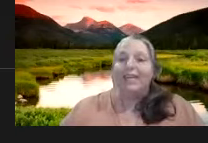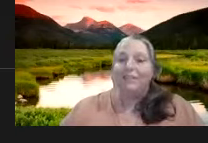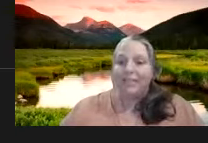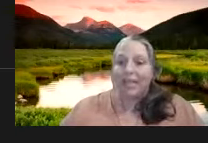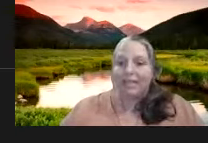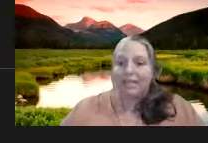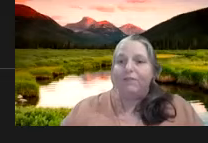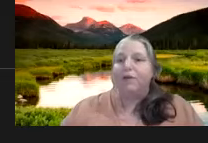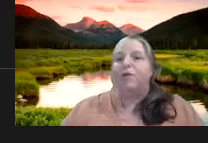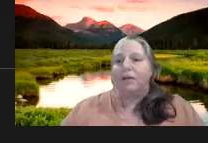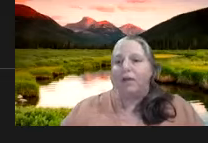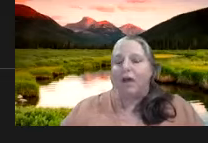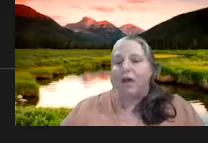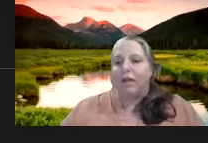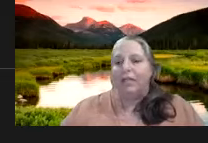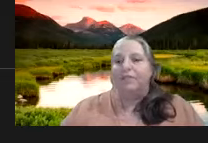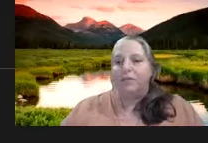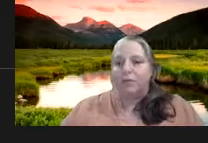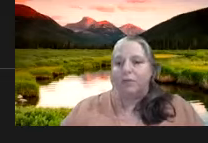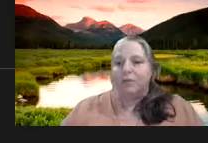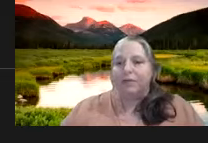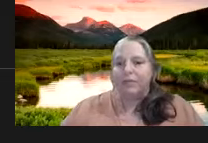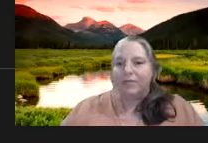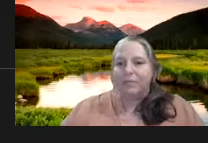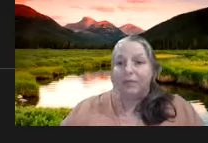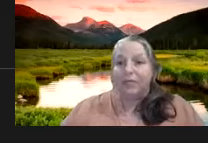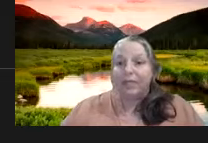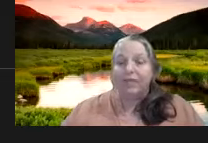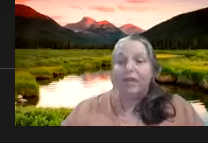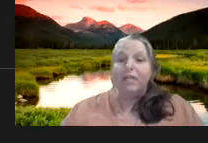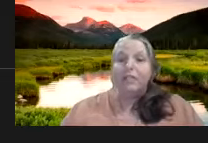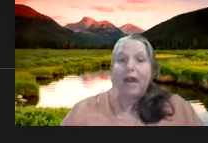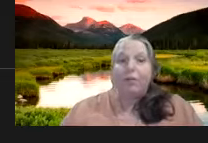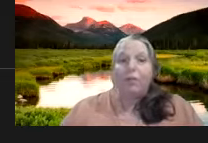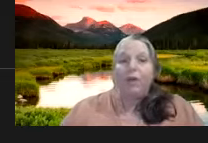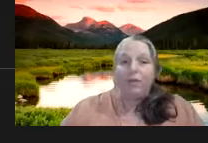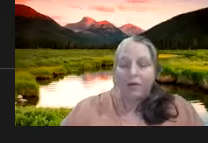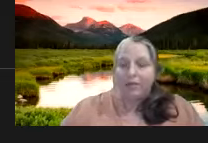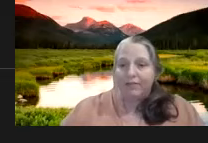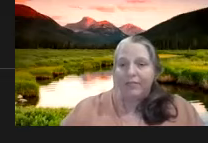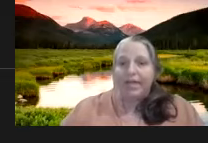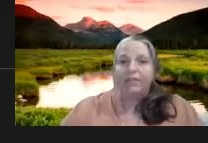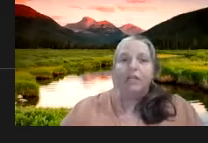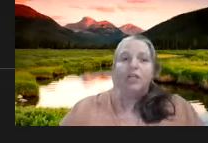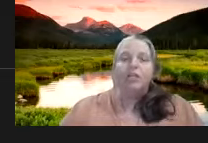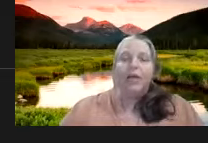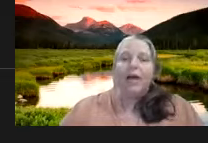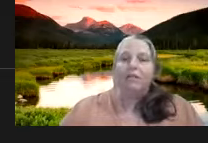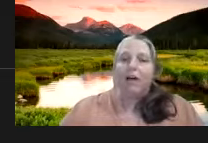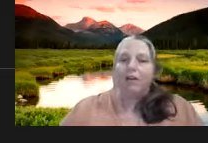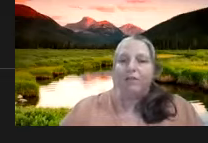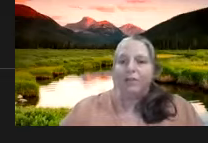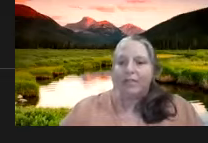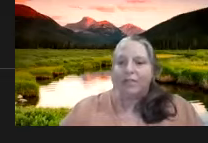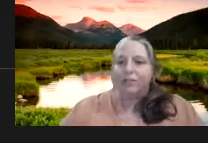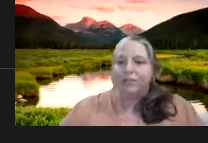different safety nets and focus on individuals living with disabilities to help with those safety nets. So we had a